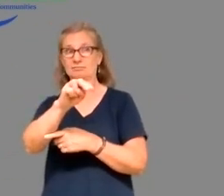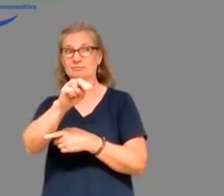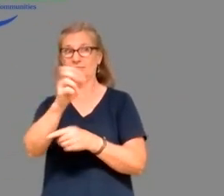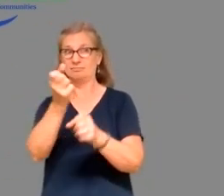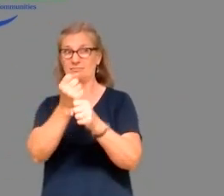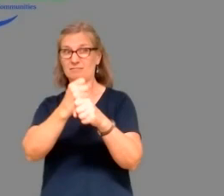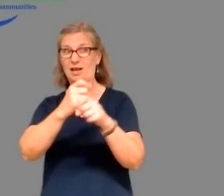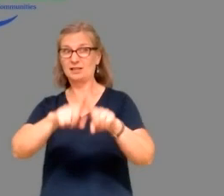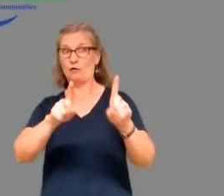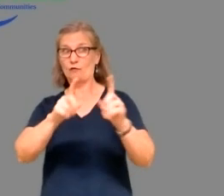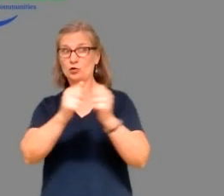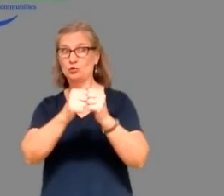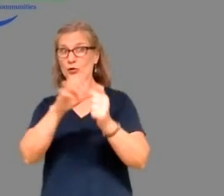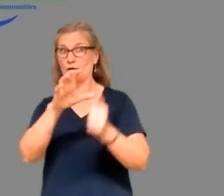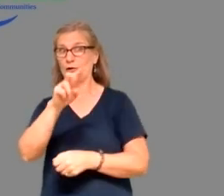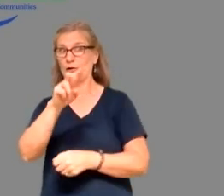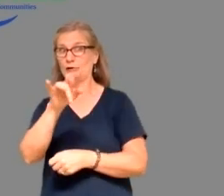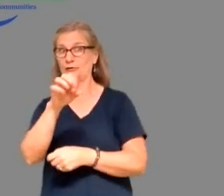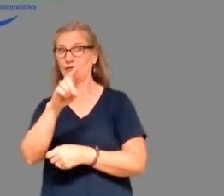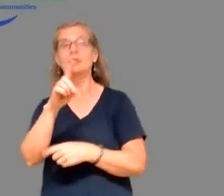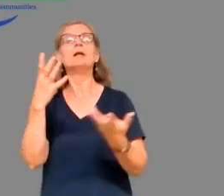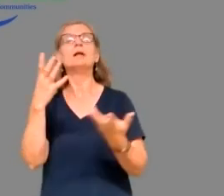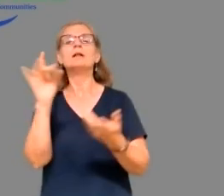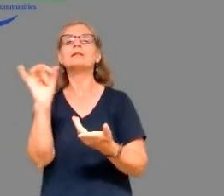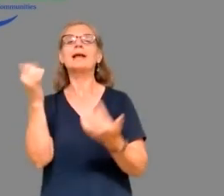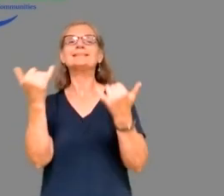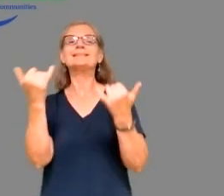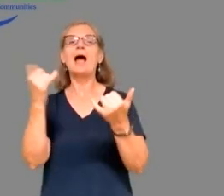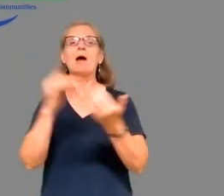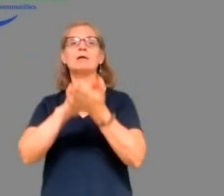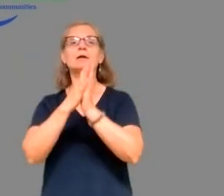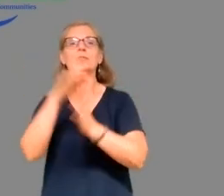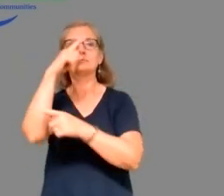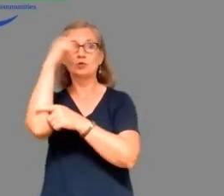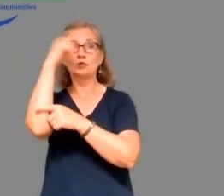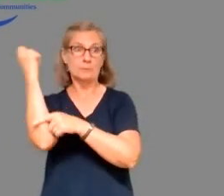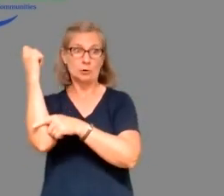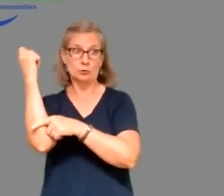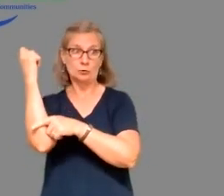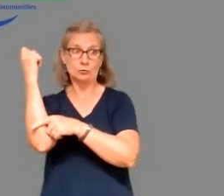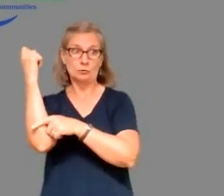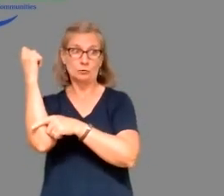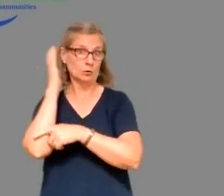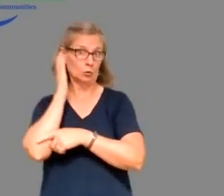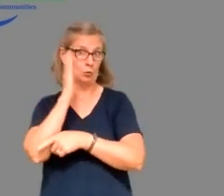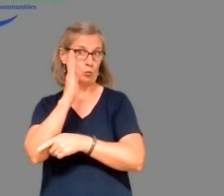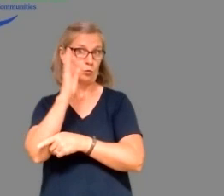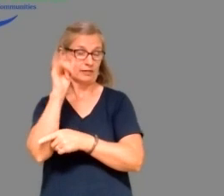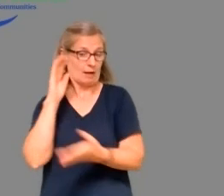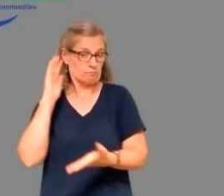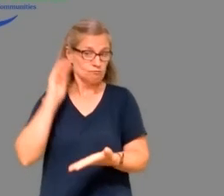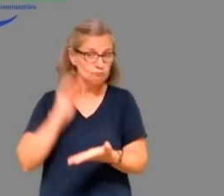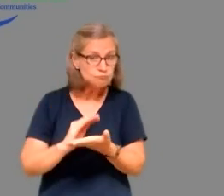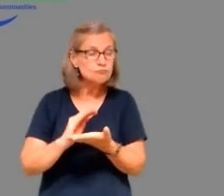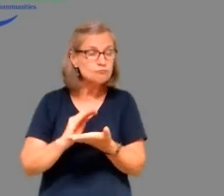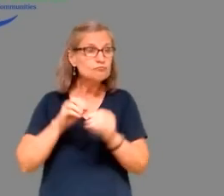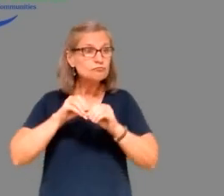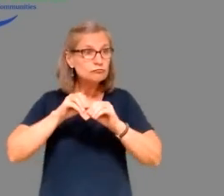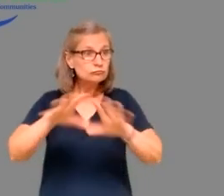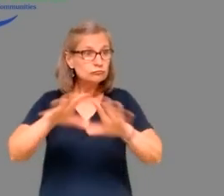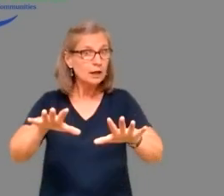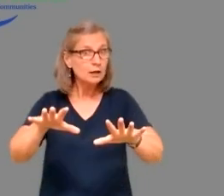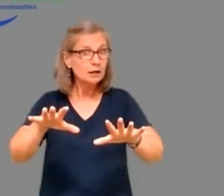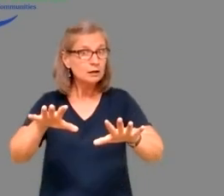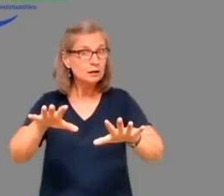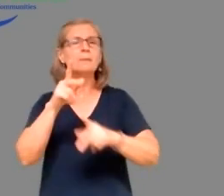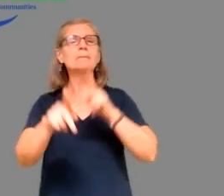you've got this, now that it's going into summer, then does it help reduce the chances of the spread? Like people are outdoors more, outdoors kind